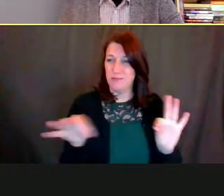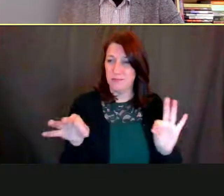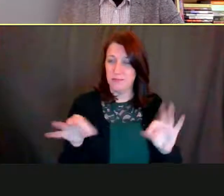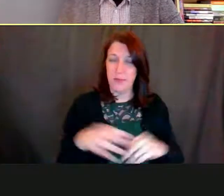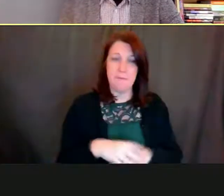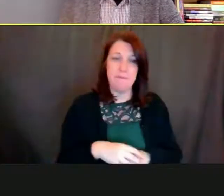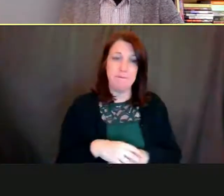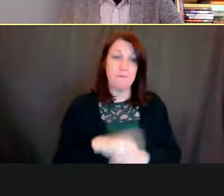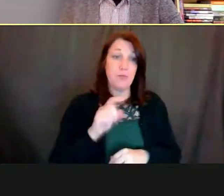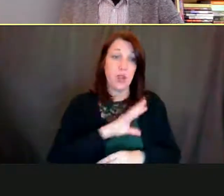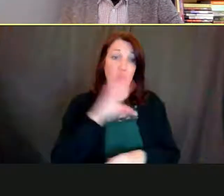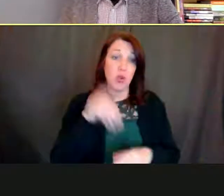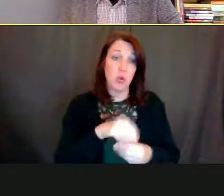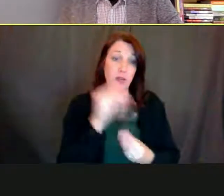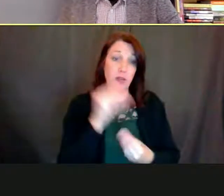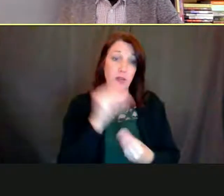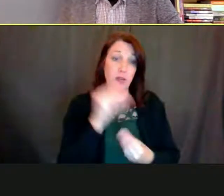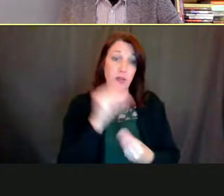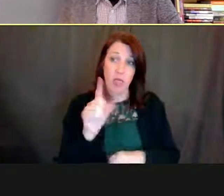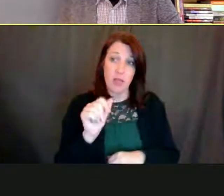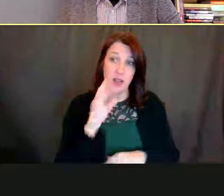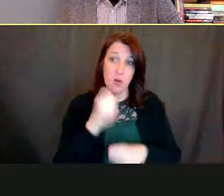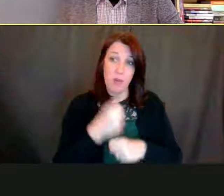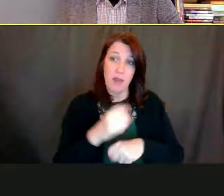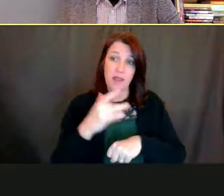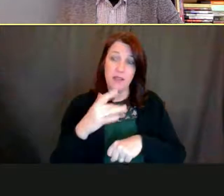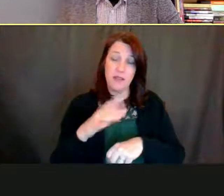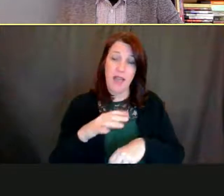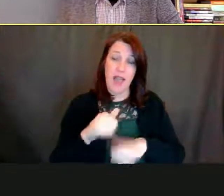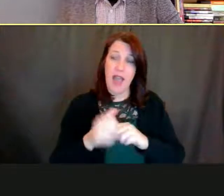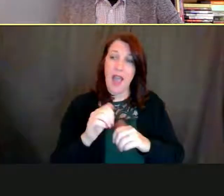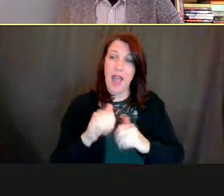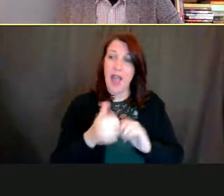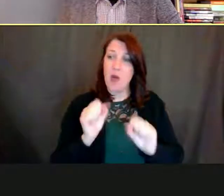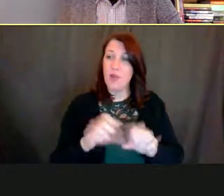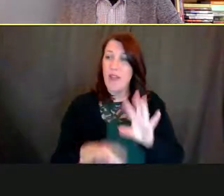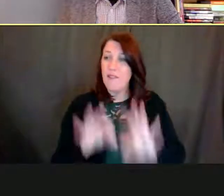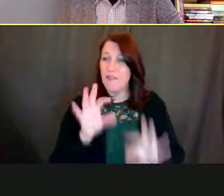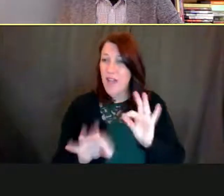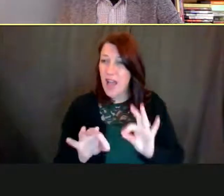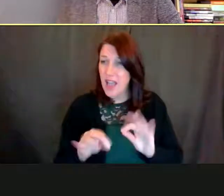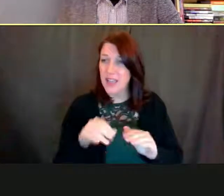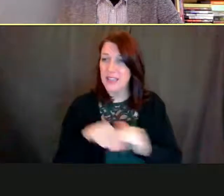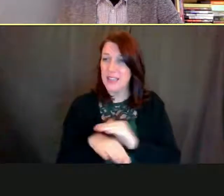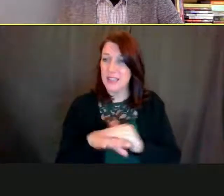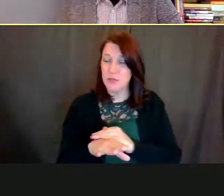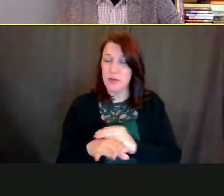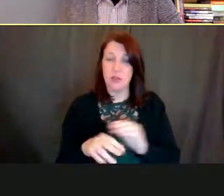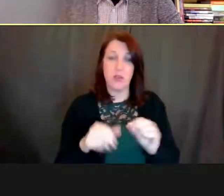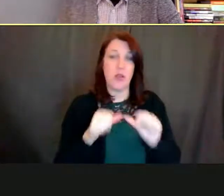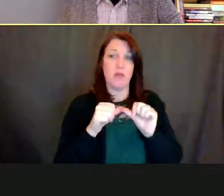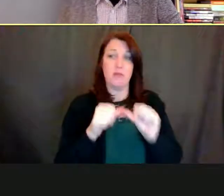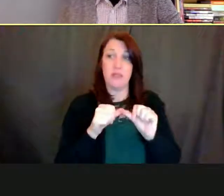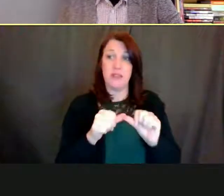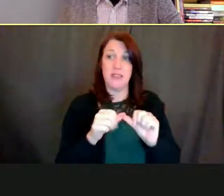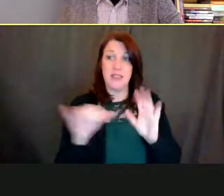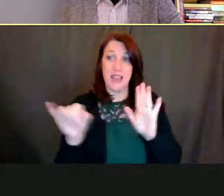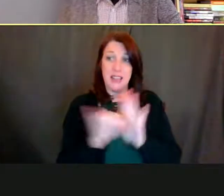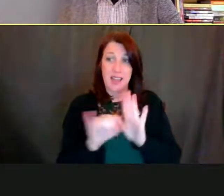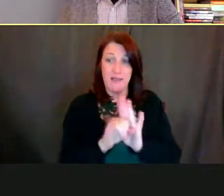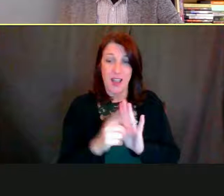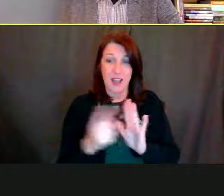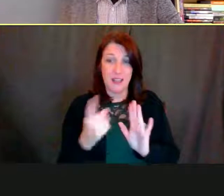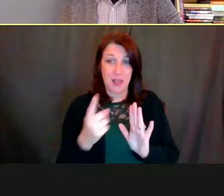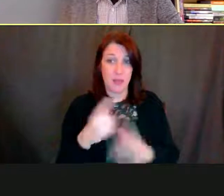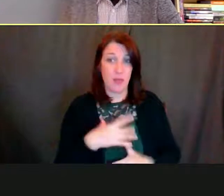should include information on how data will be made findable and accessible, including through the use of persistent identifiers, which is something we're very interested in